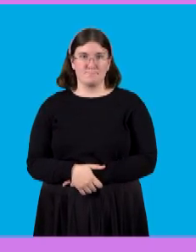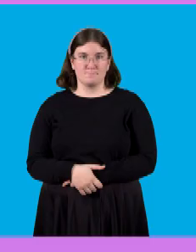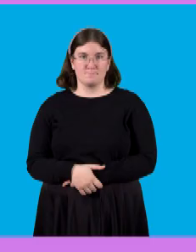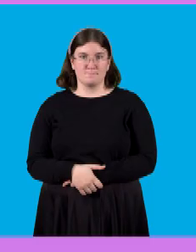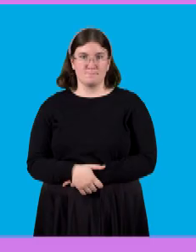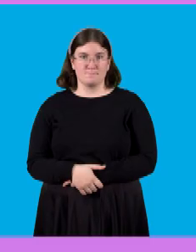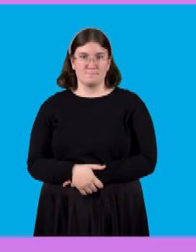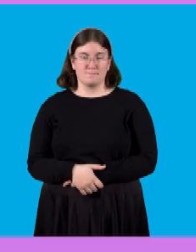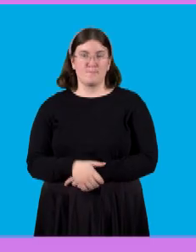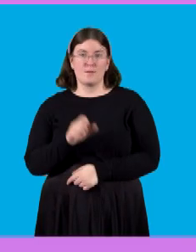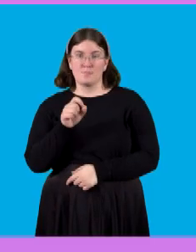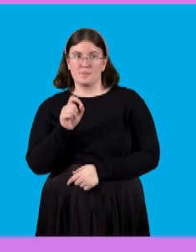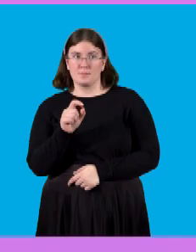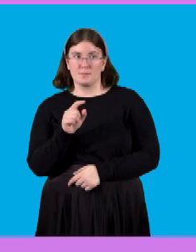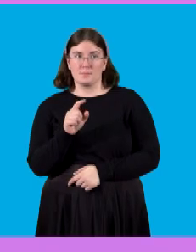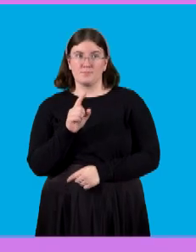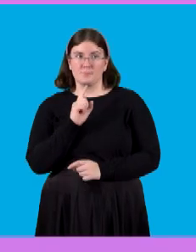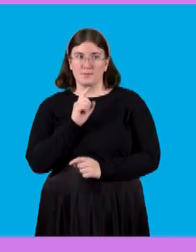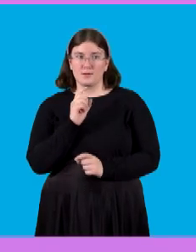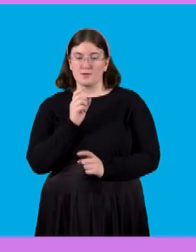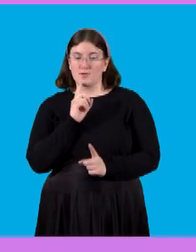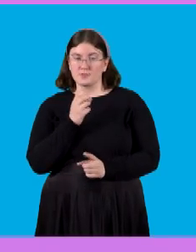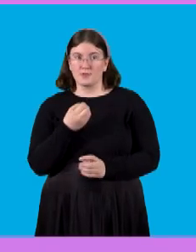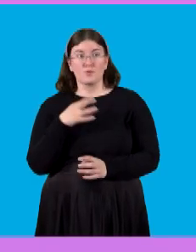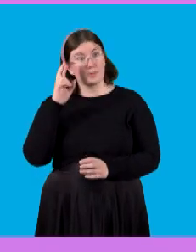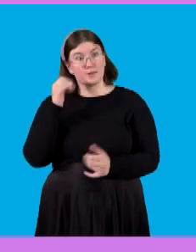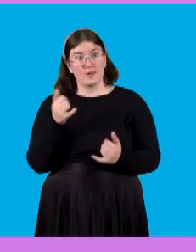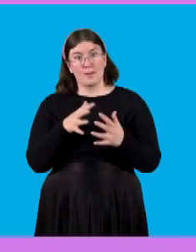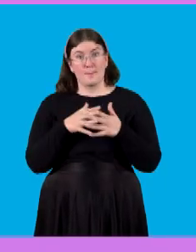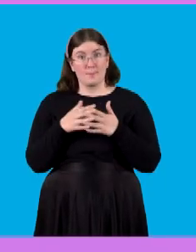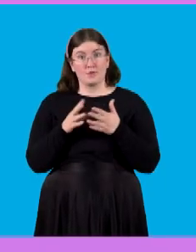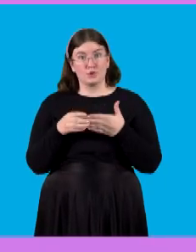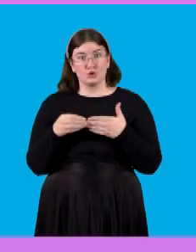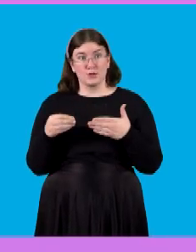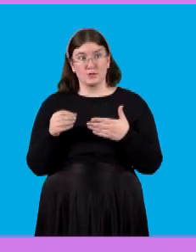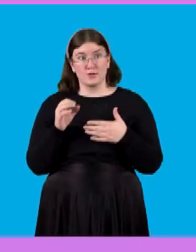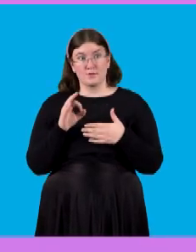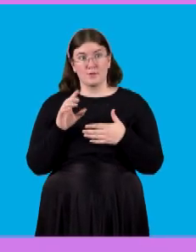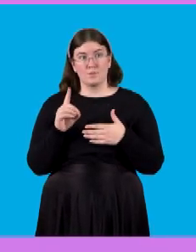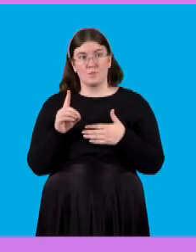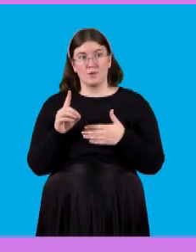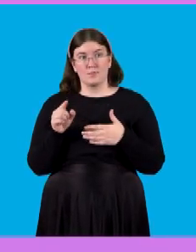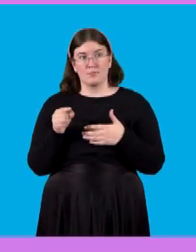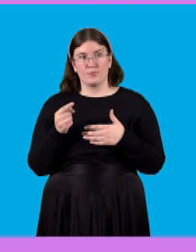So that will give me, then remember this is now in US dollars, right? That will be